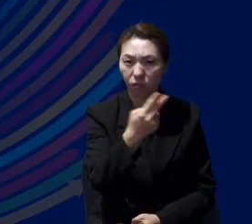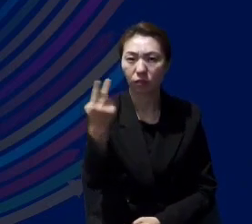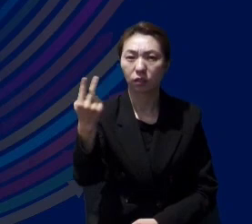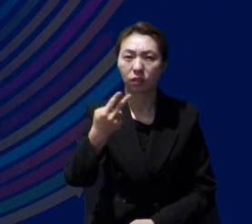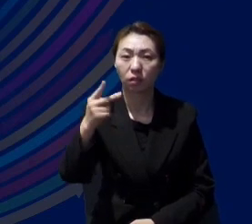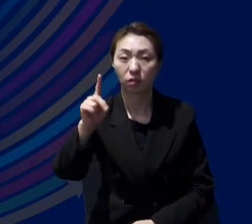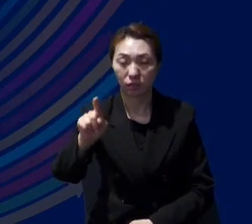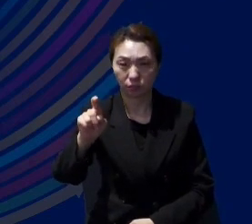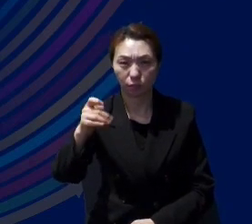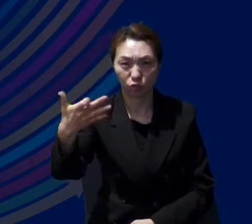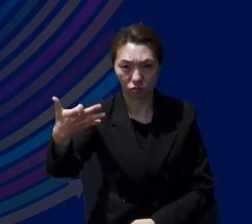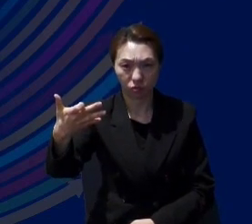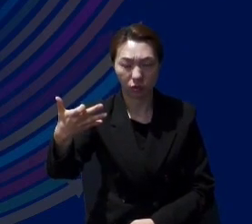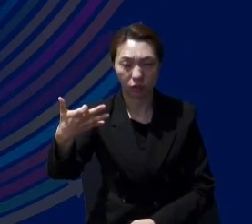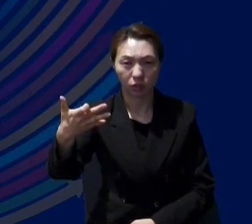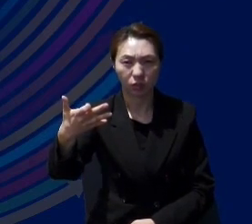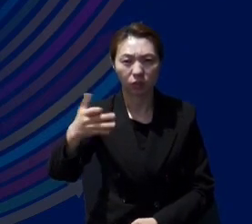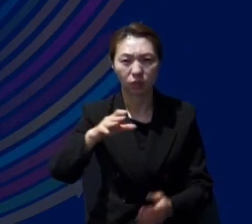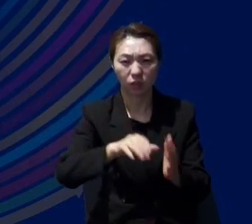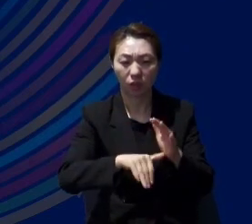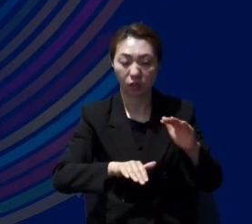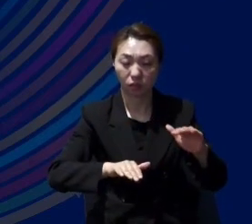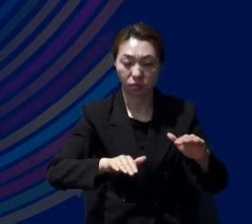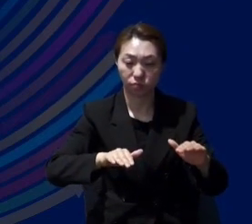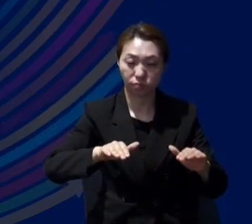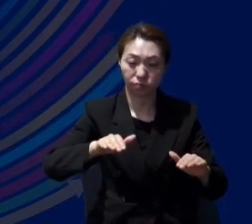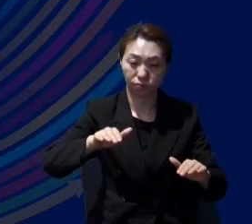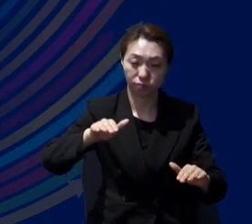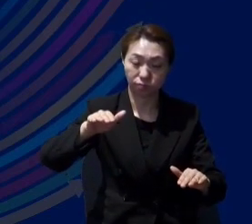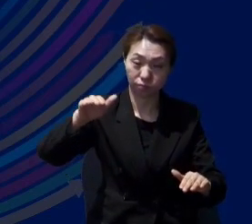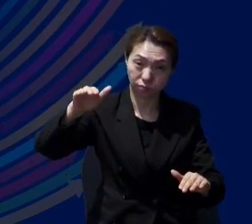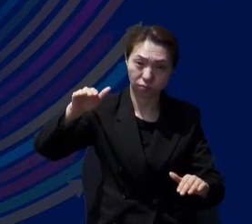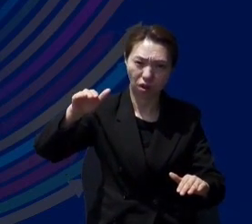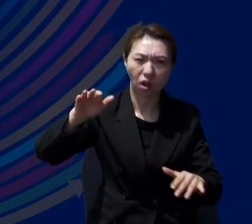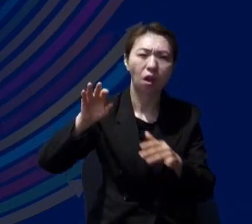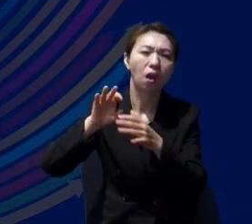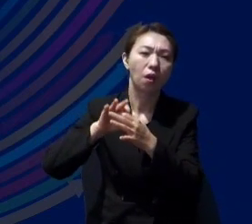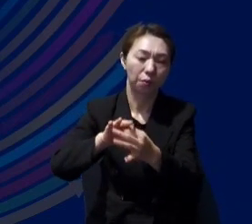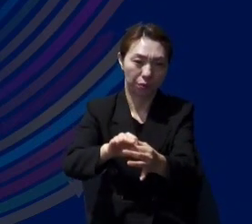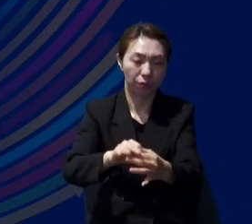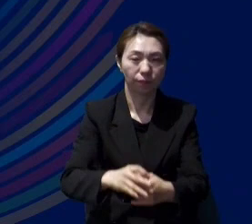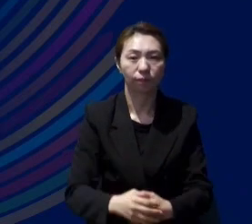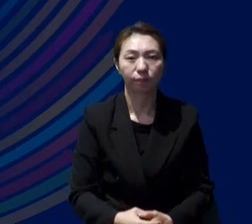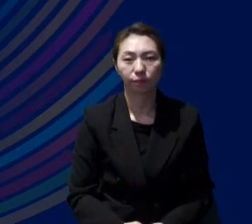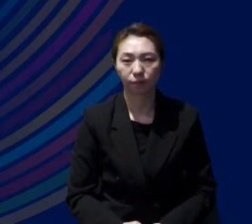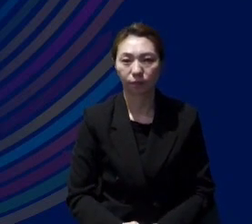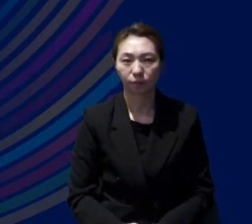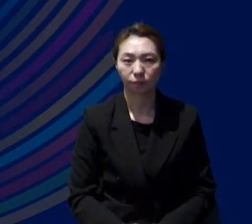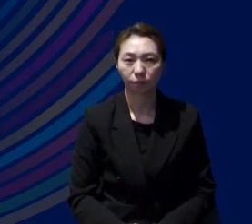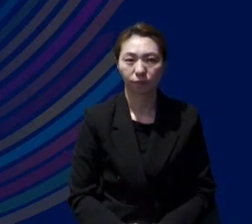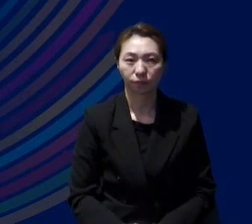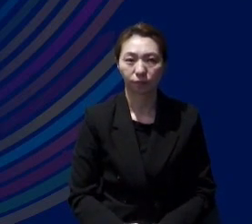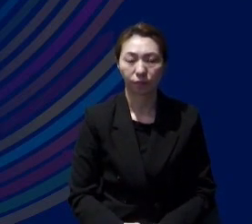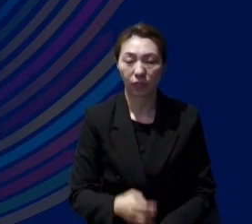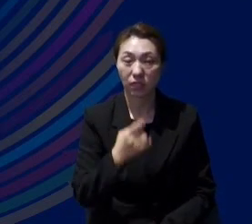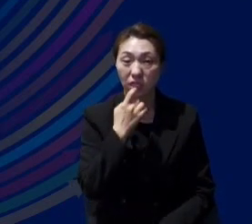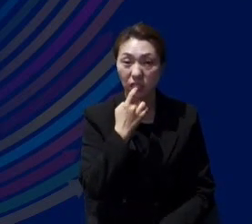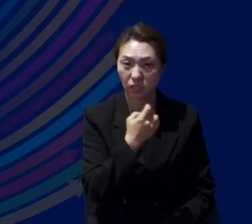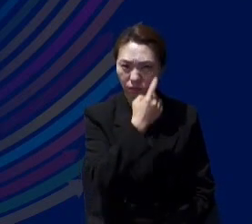So compared to the total population, the life expectancy in the white population is pretty similar, which makes sense because the white population is the majority